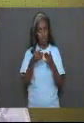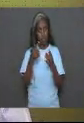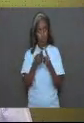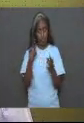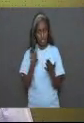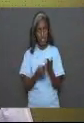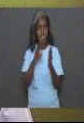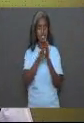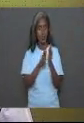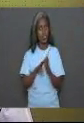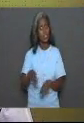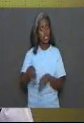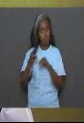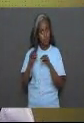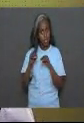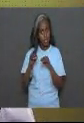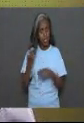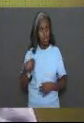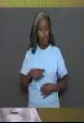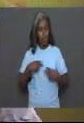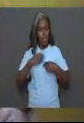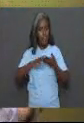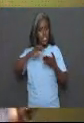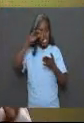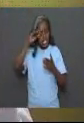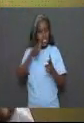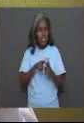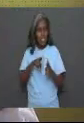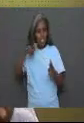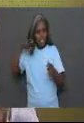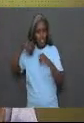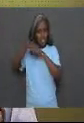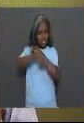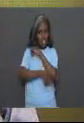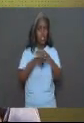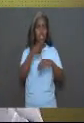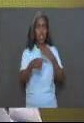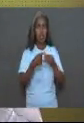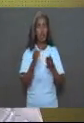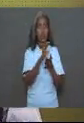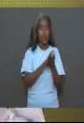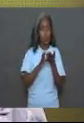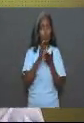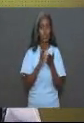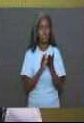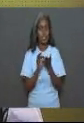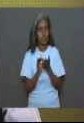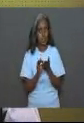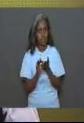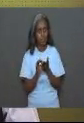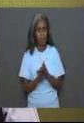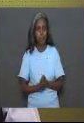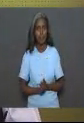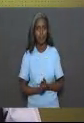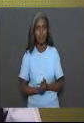for this unit, students. We have learned a great deal about complex